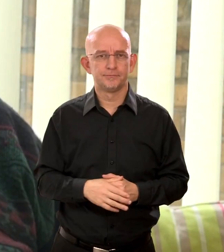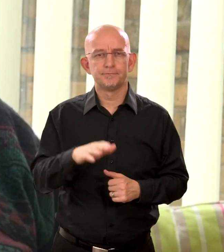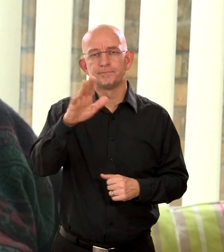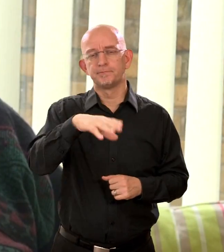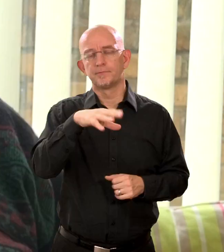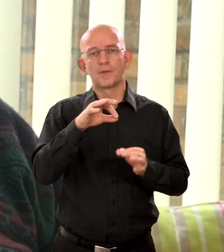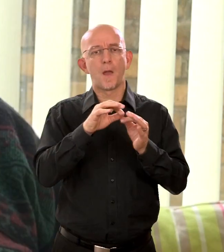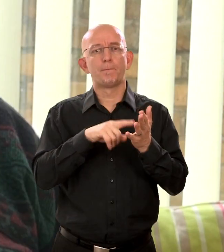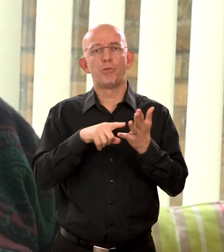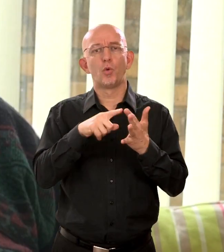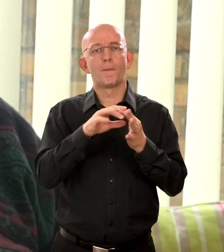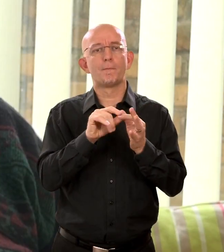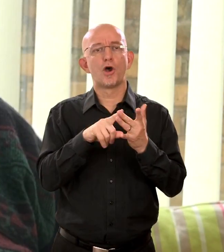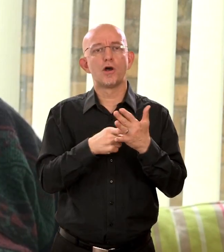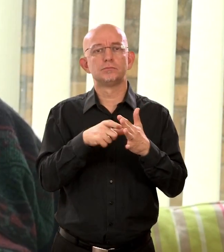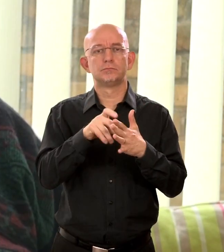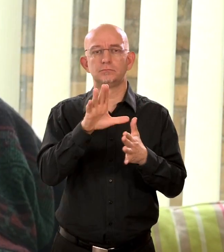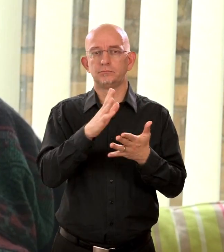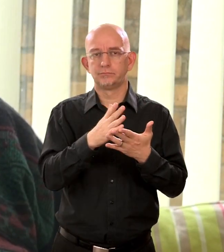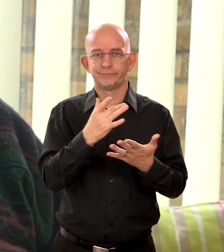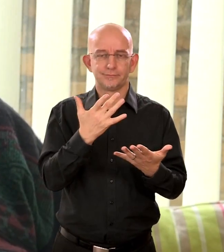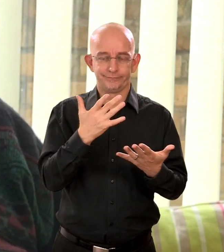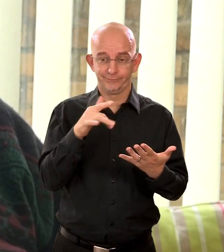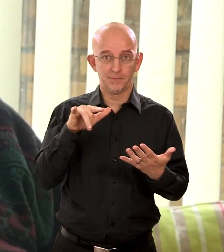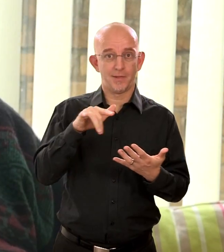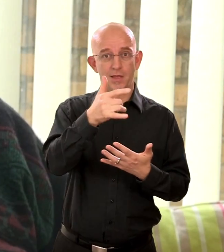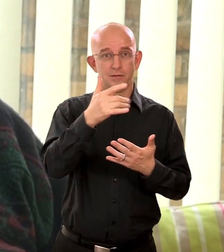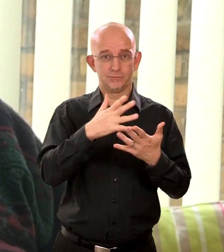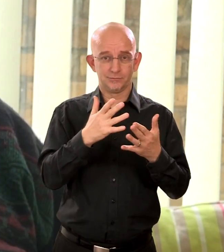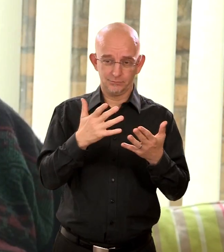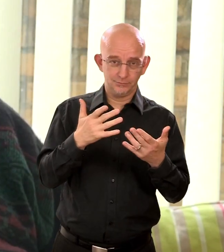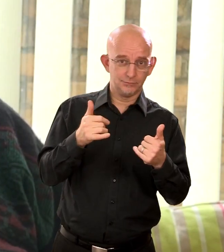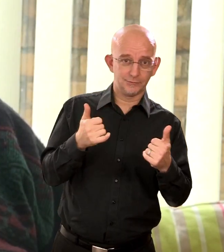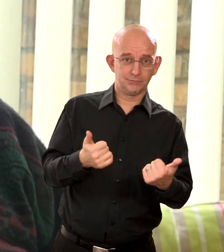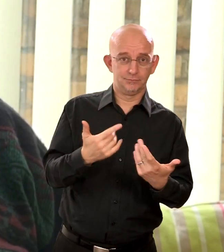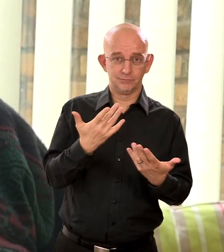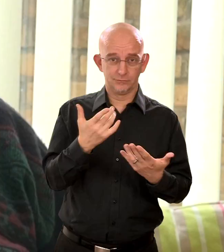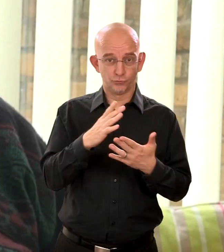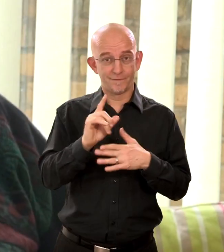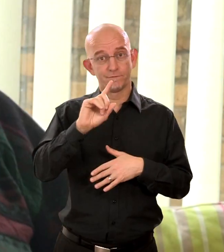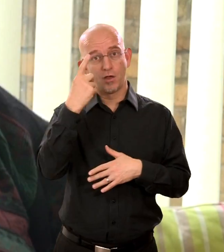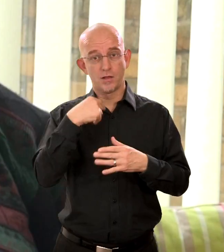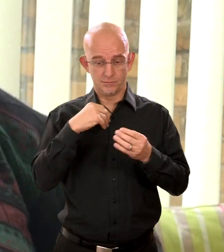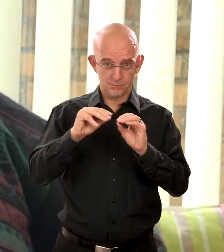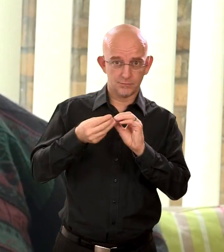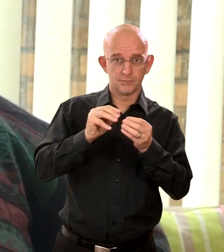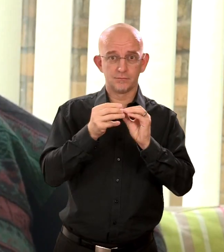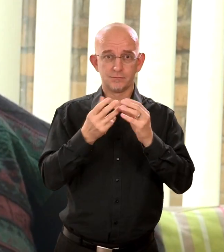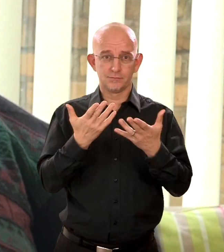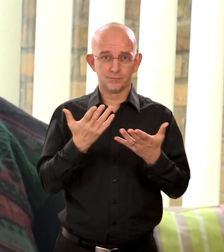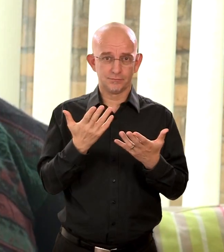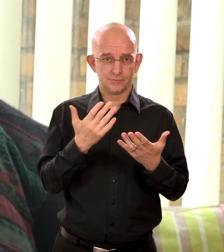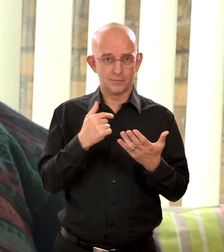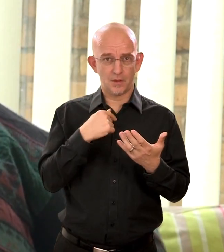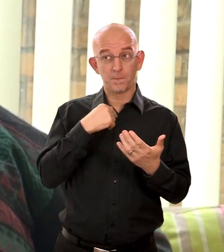It was called a Bluebird, which was a very simple aeroplane. I mean, it was the first one I ever built. My auntie was well aware of